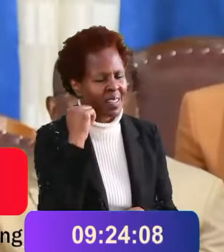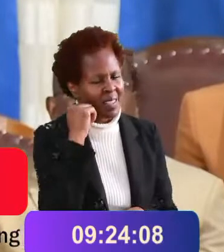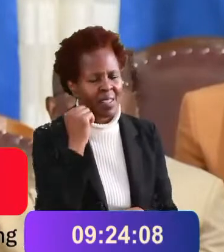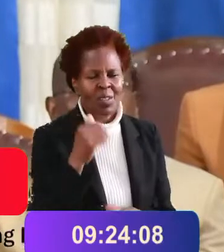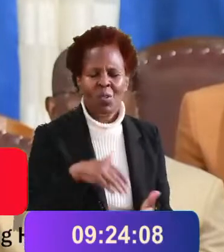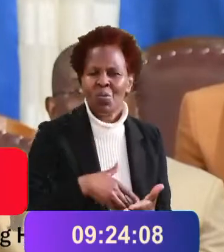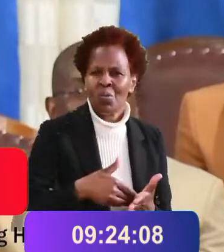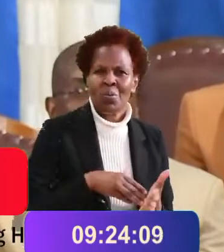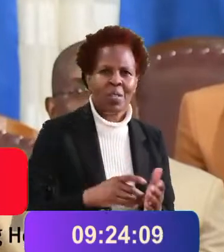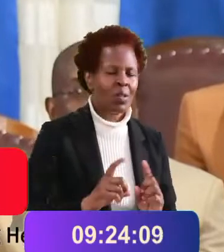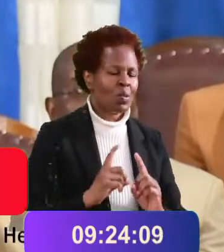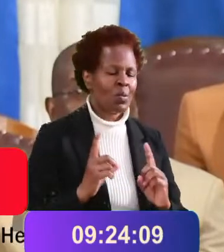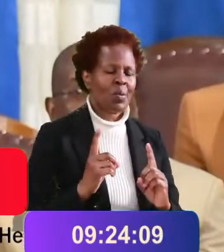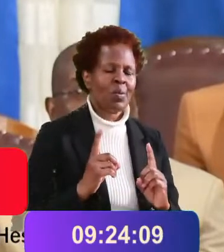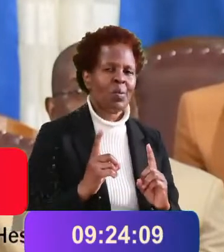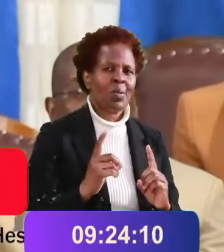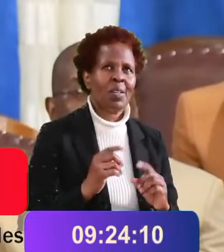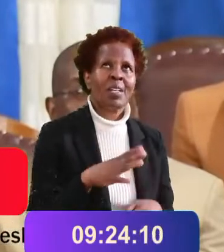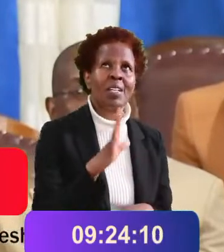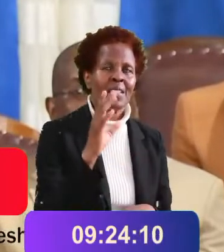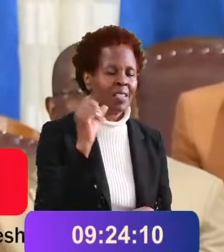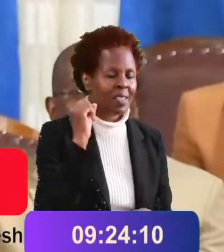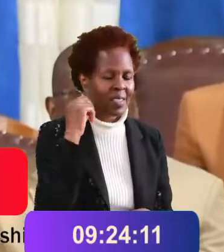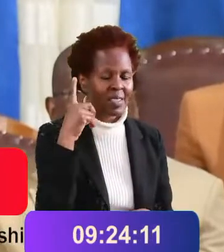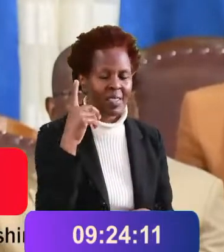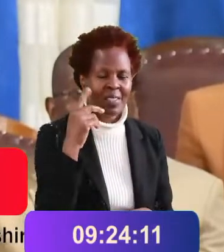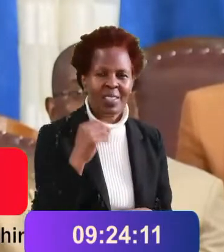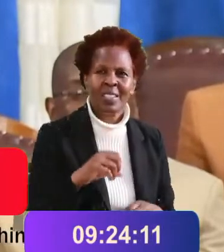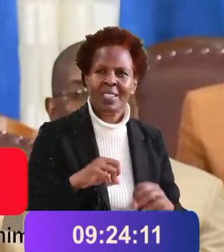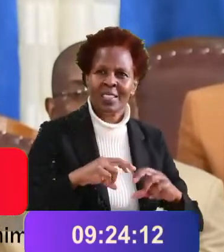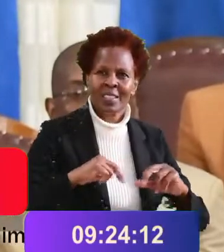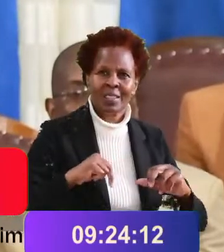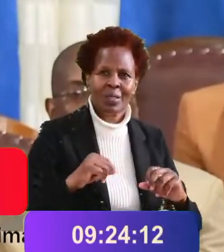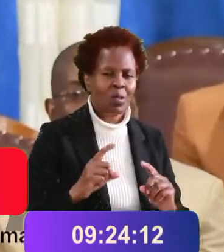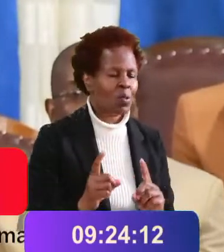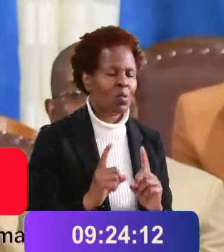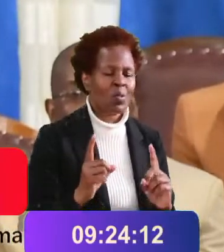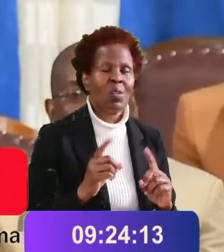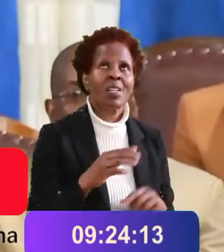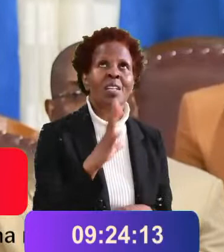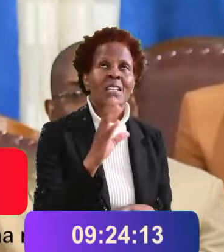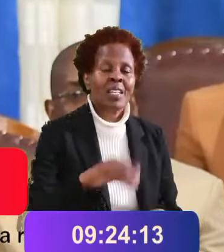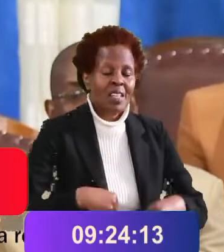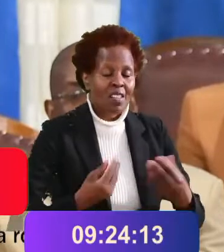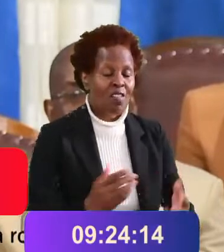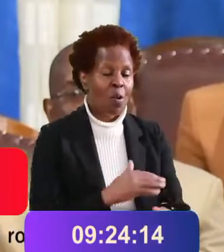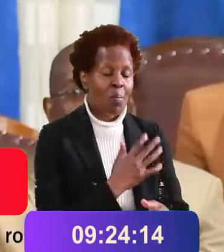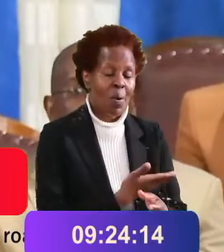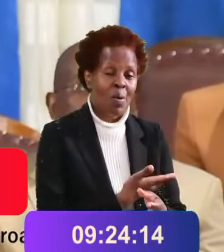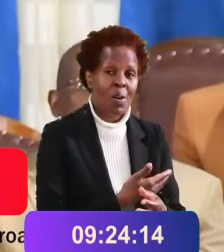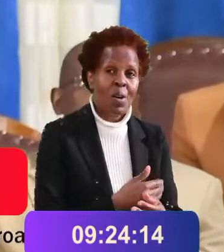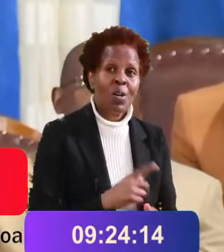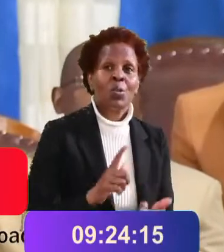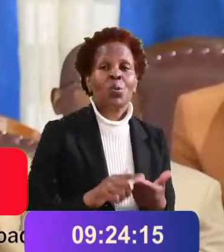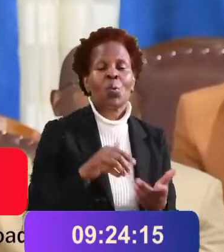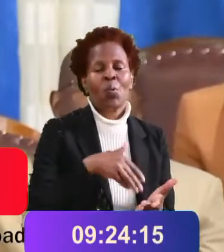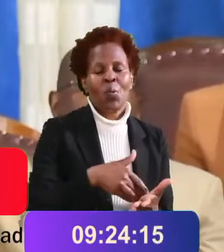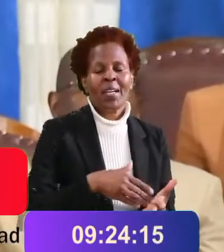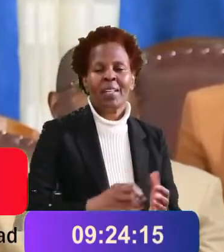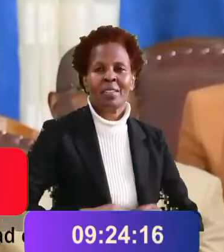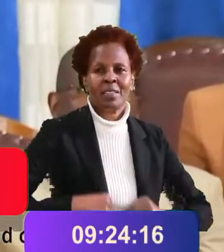weary. My understanding is unsearchable. I give power to the faint and strengthen